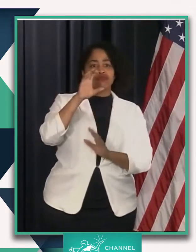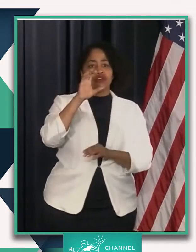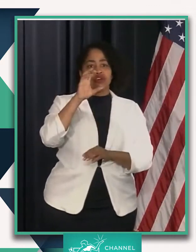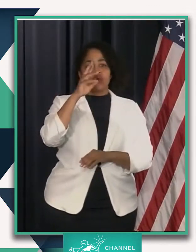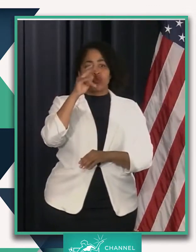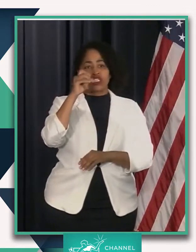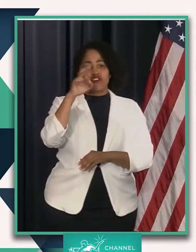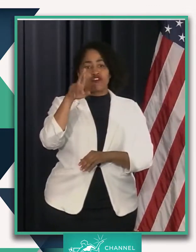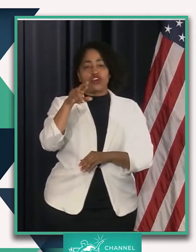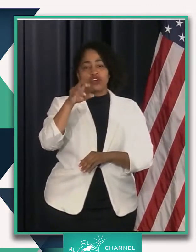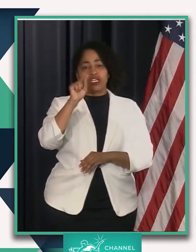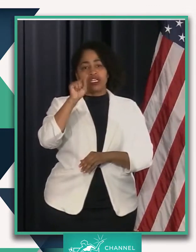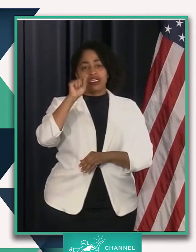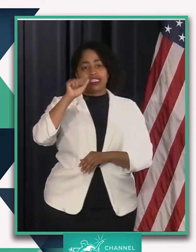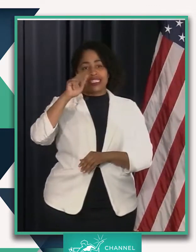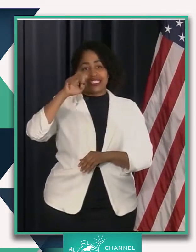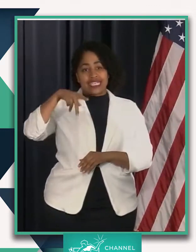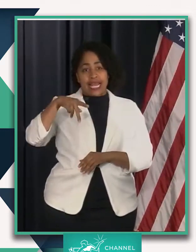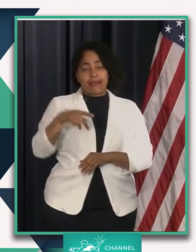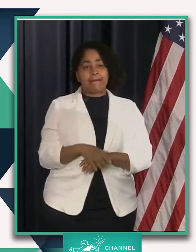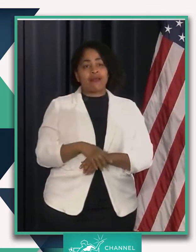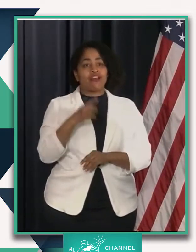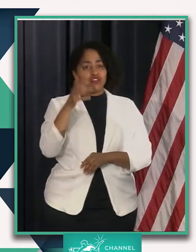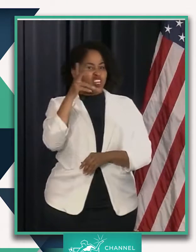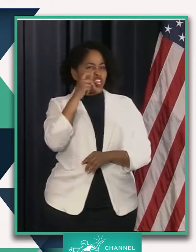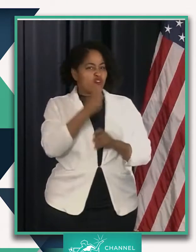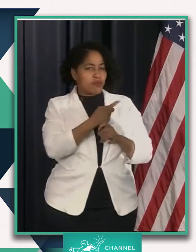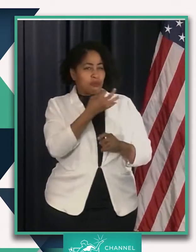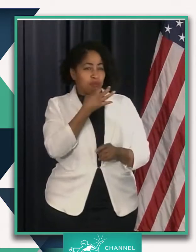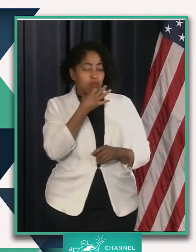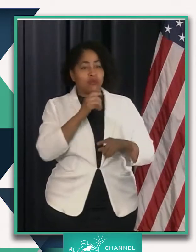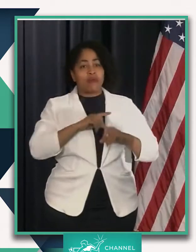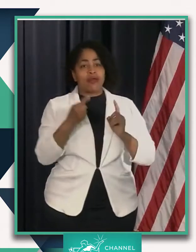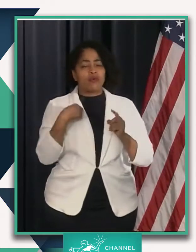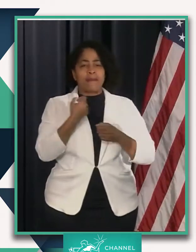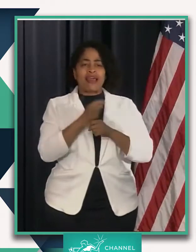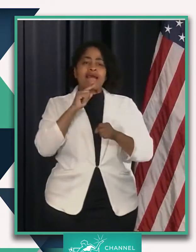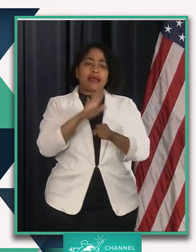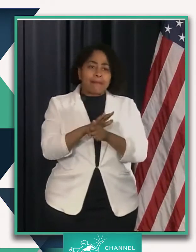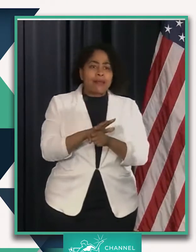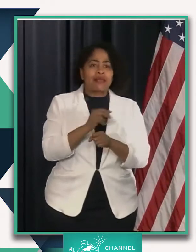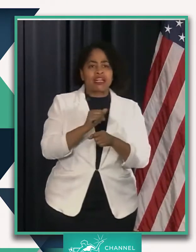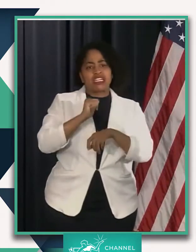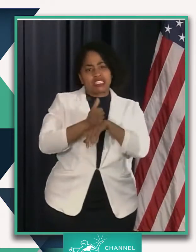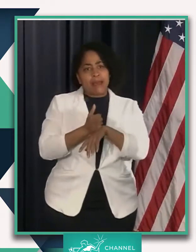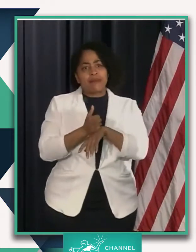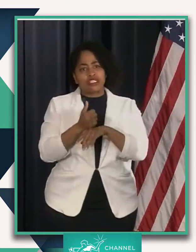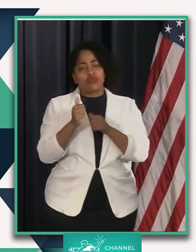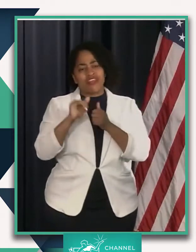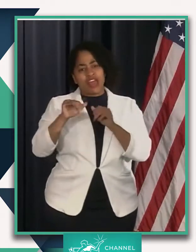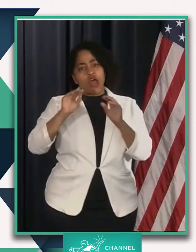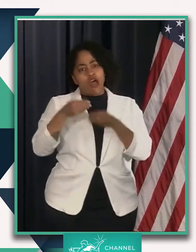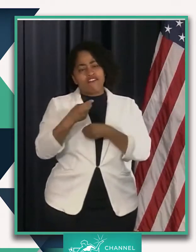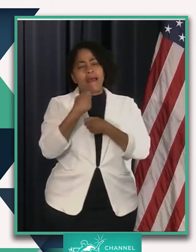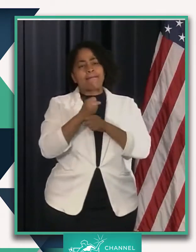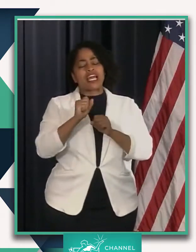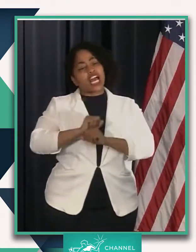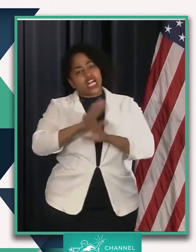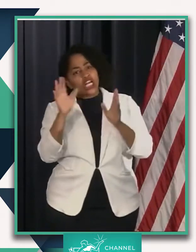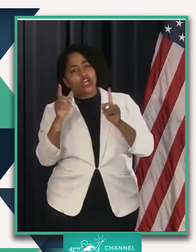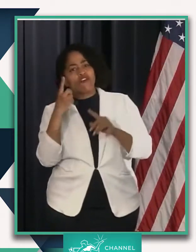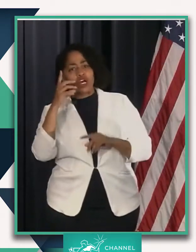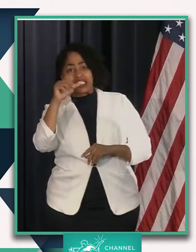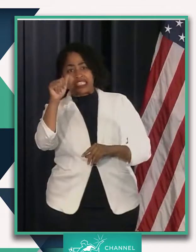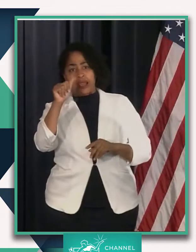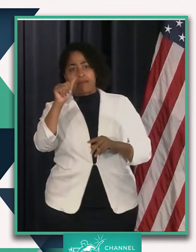director. You're going to hear from Christopher shortly. But we made a commitment in establishing that office to make it clear to the